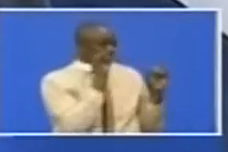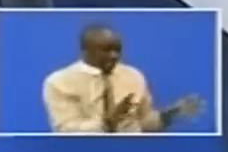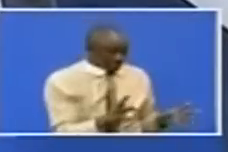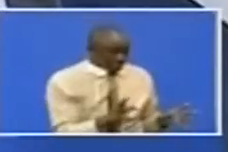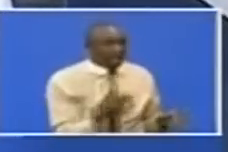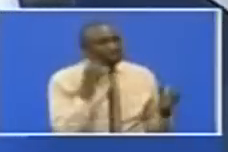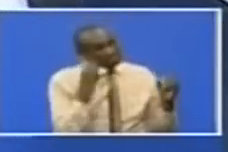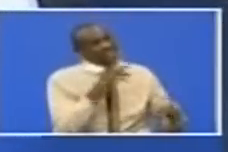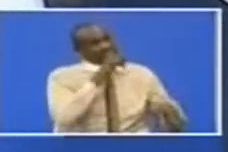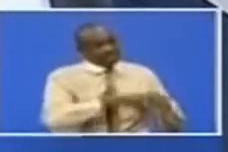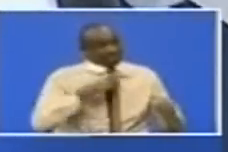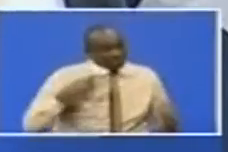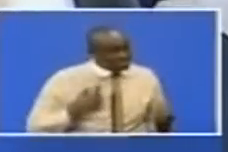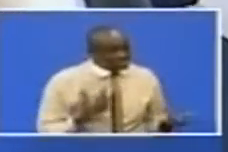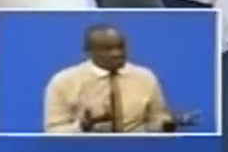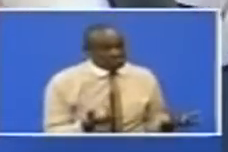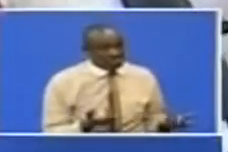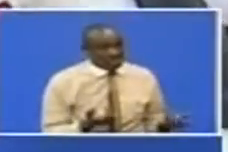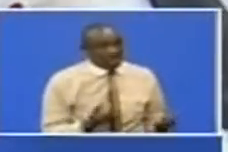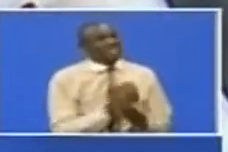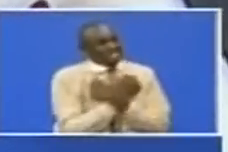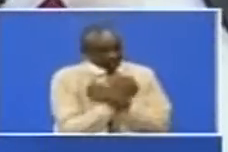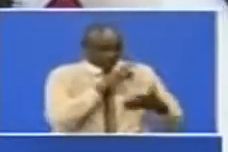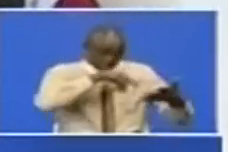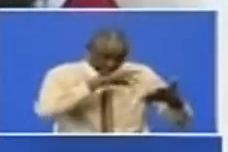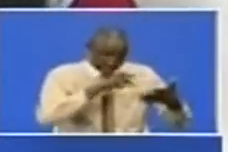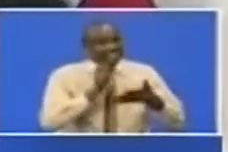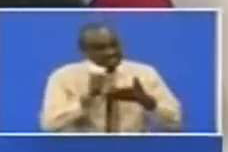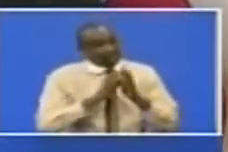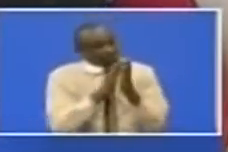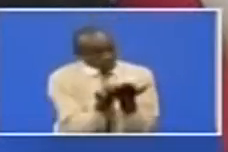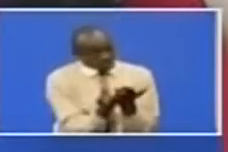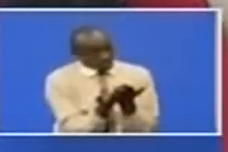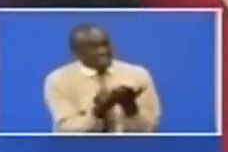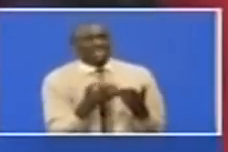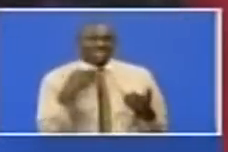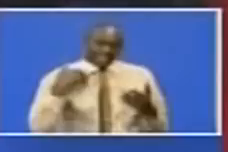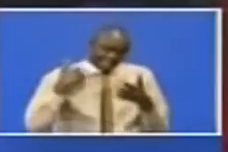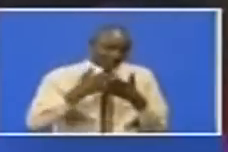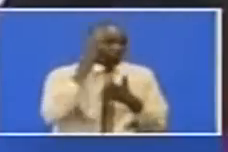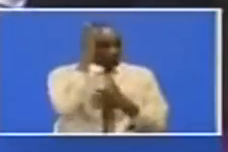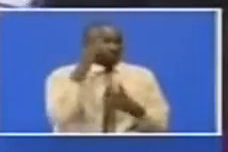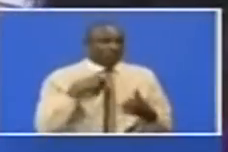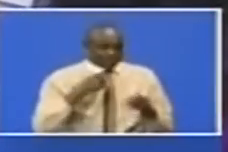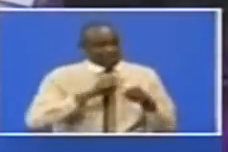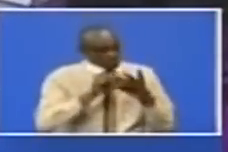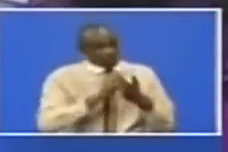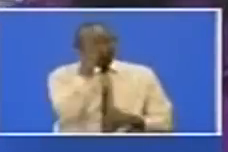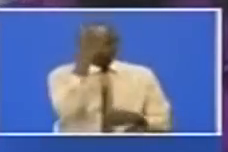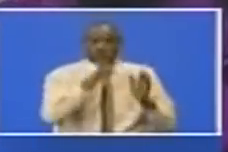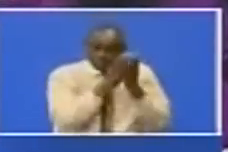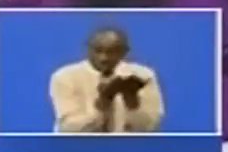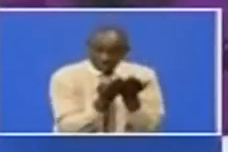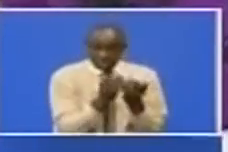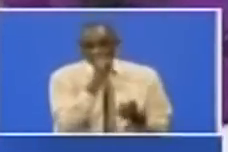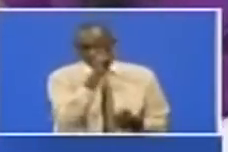of the times I love to read and write books. I'm also, by the grace of God, I've authored 4 books. Yeah. One